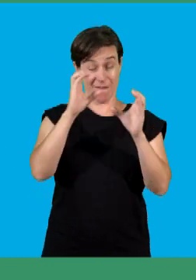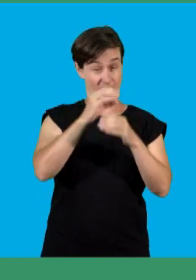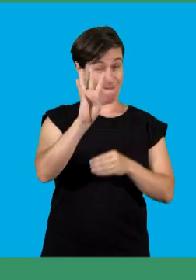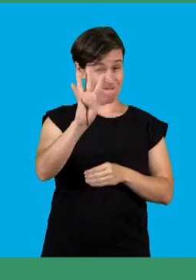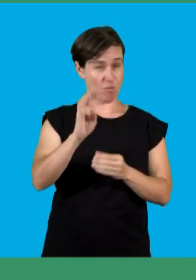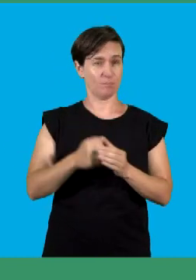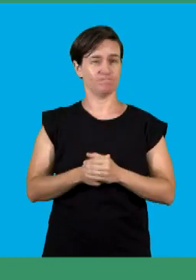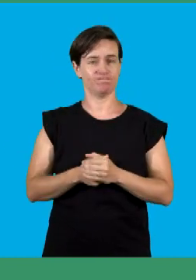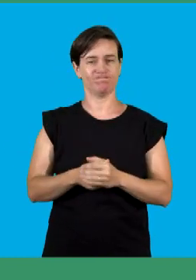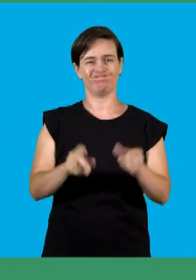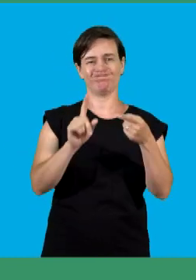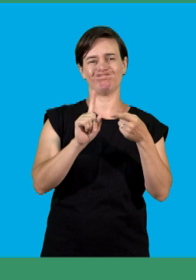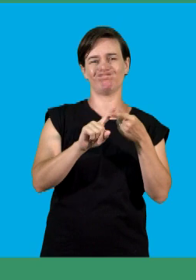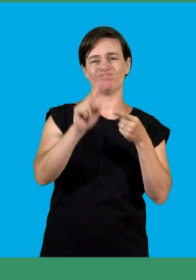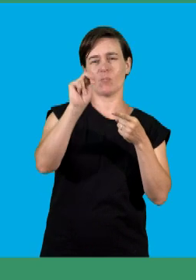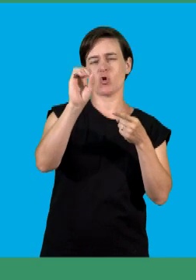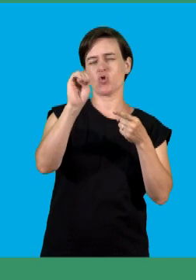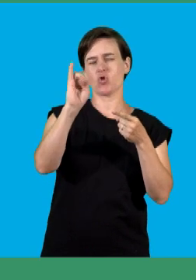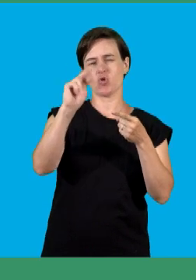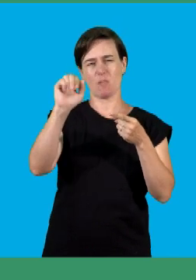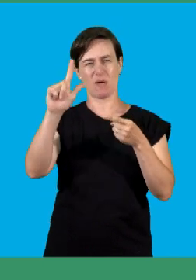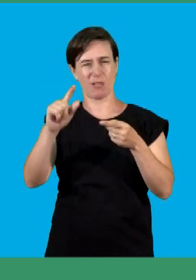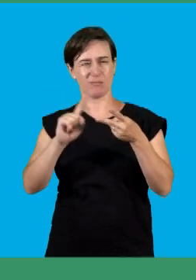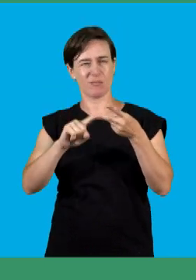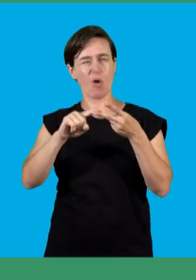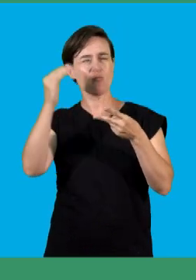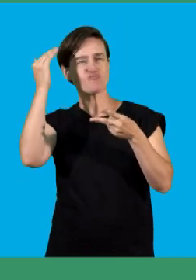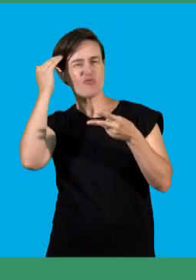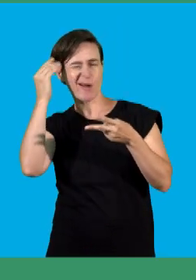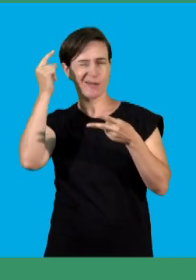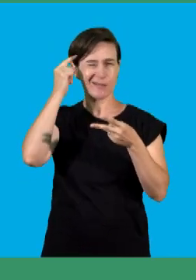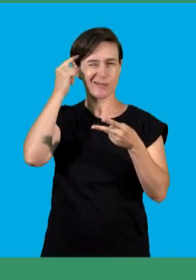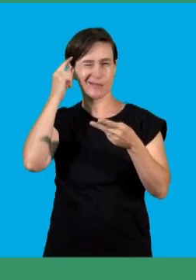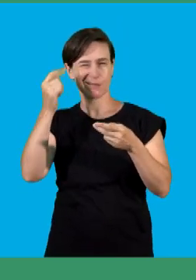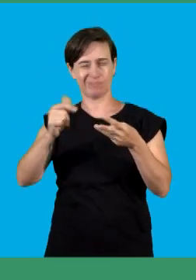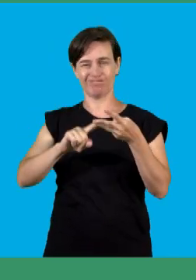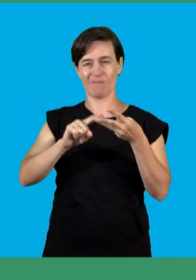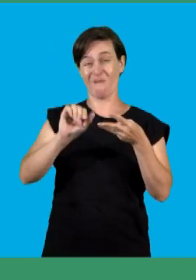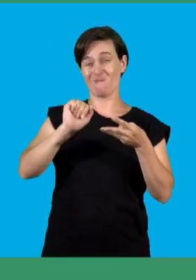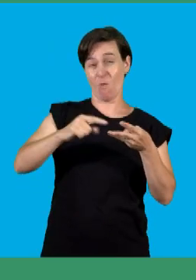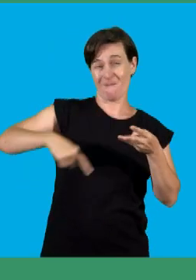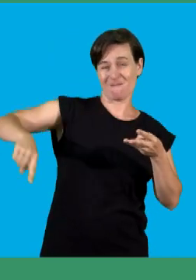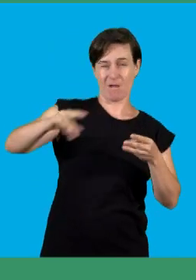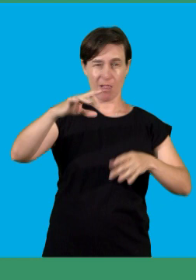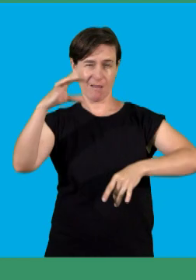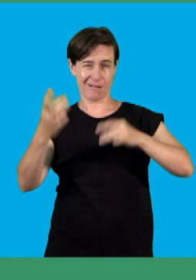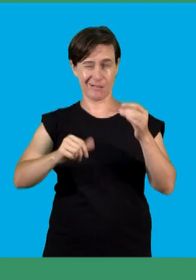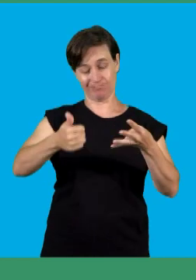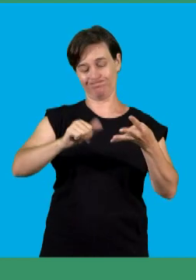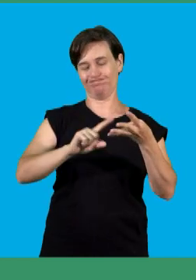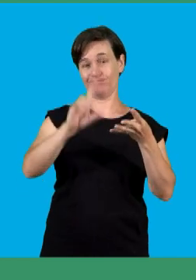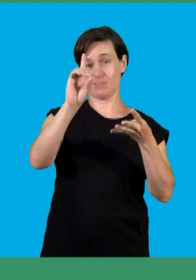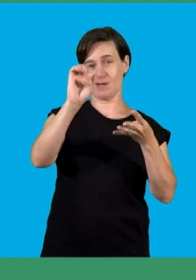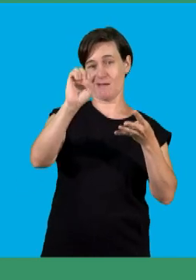focusing on the 4 techniques: the nominal group technique, brainstorming, force-field analysis, and